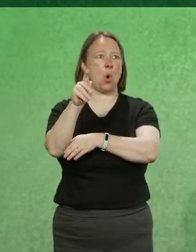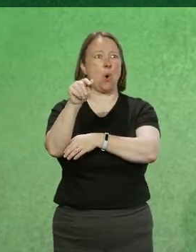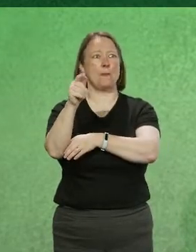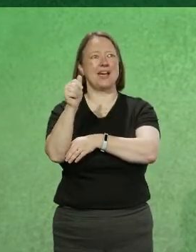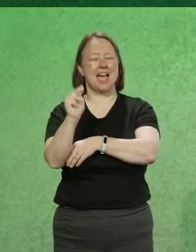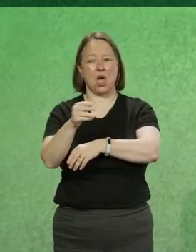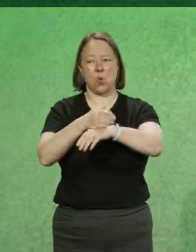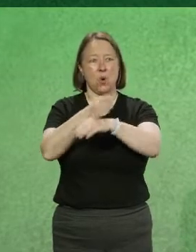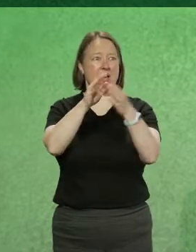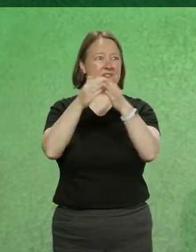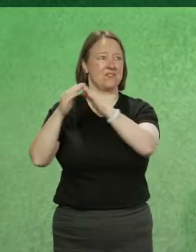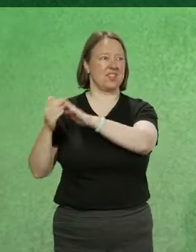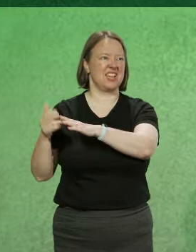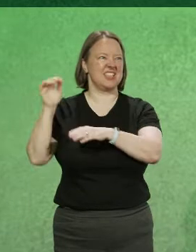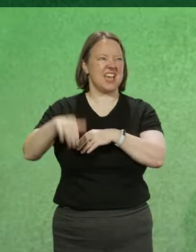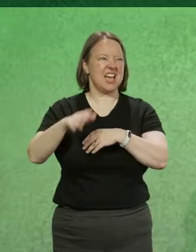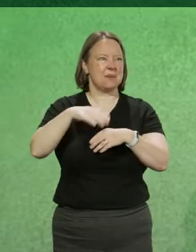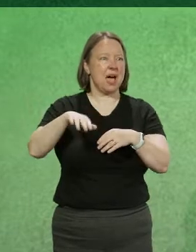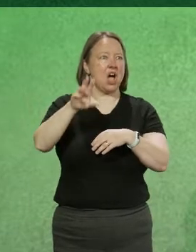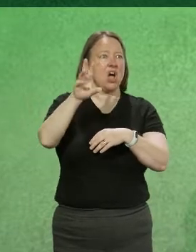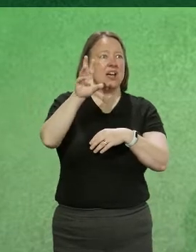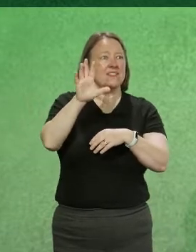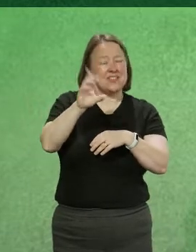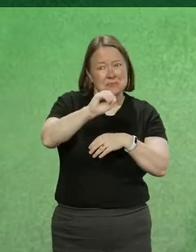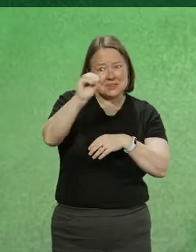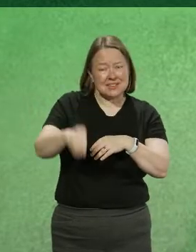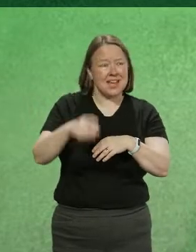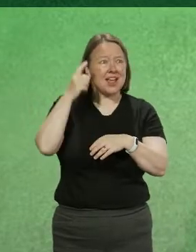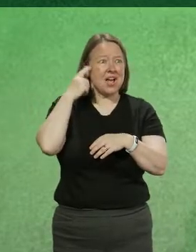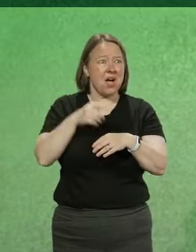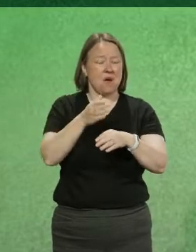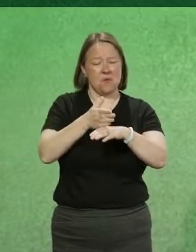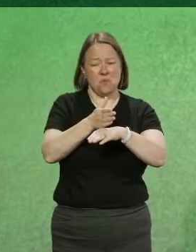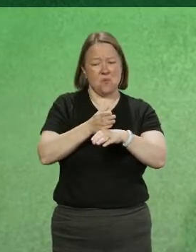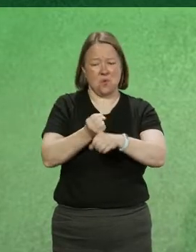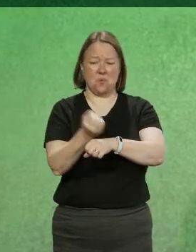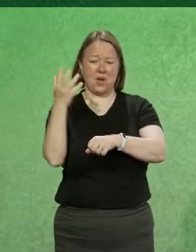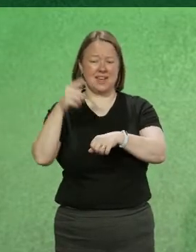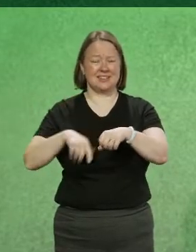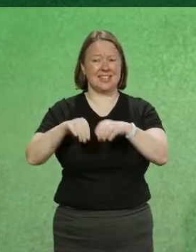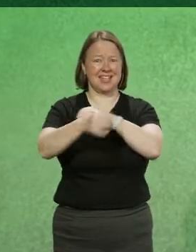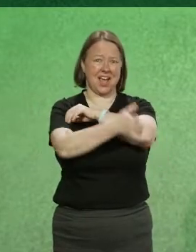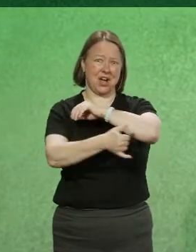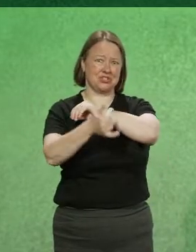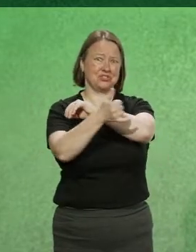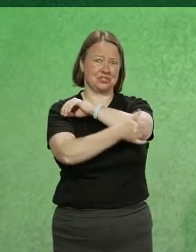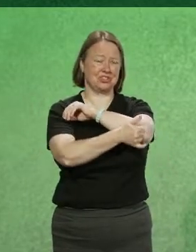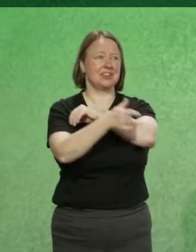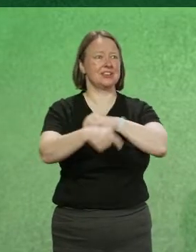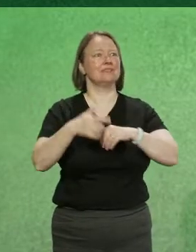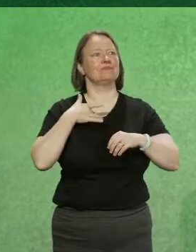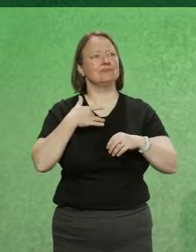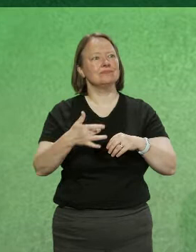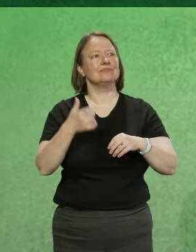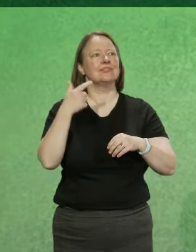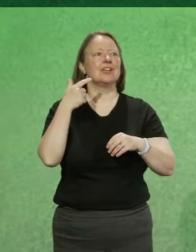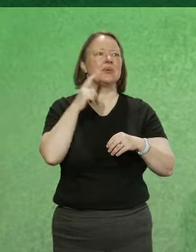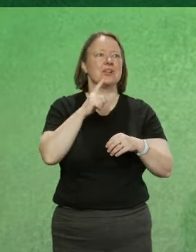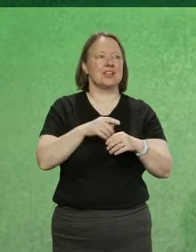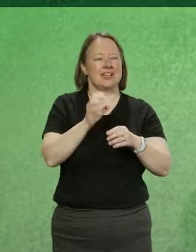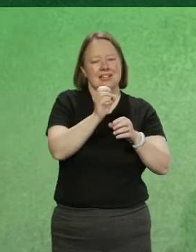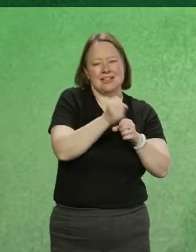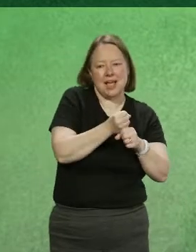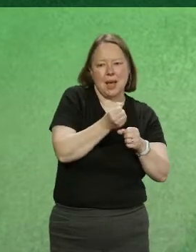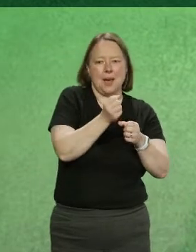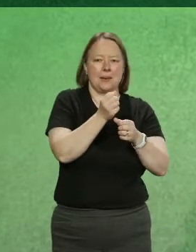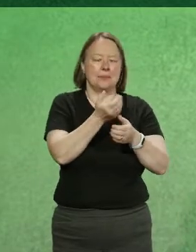for about 56% of the wood waste generated annually in the country. Typifying the take-make-waste